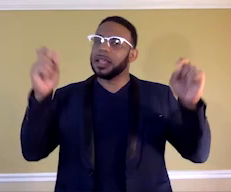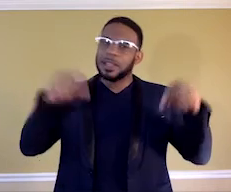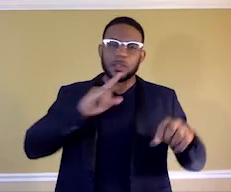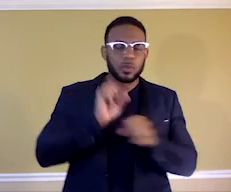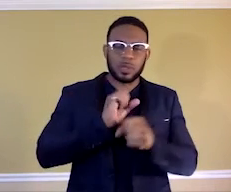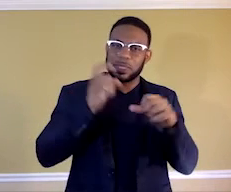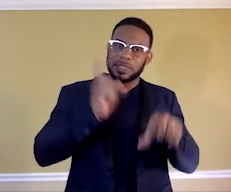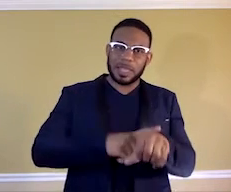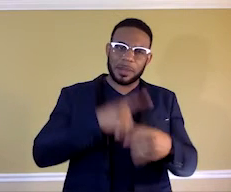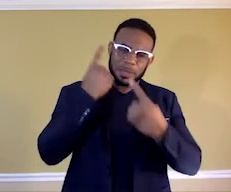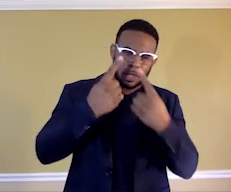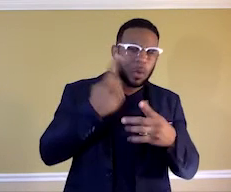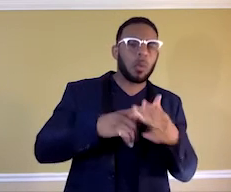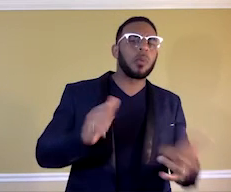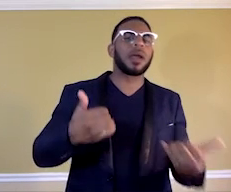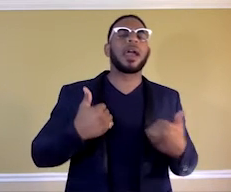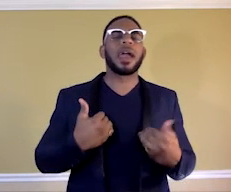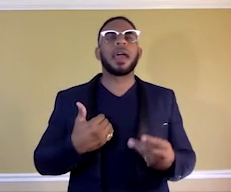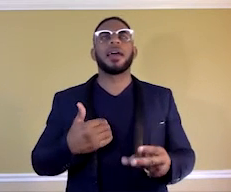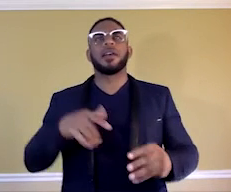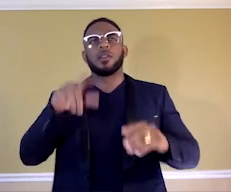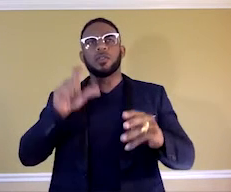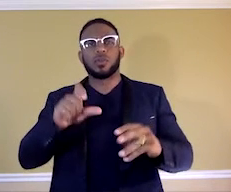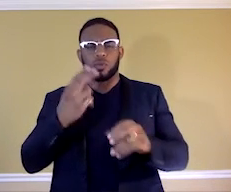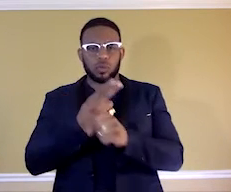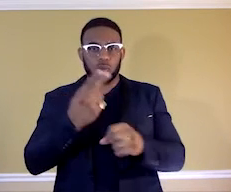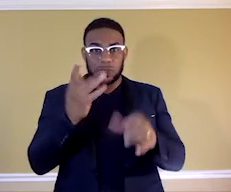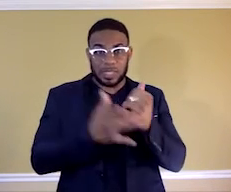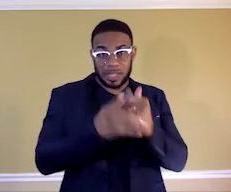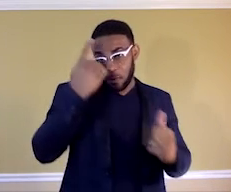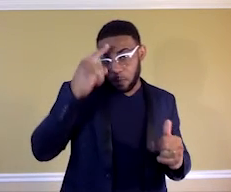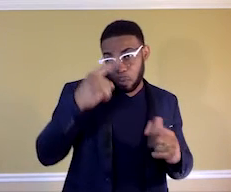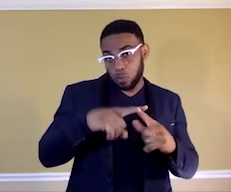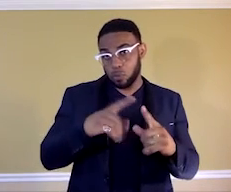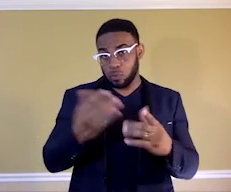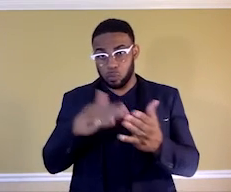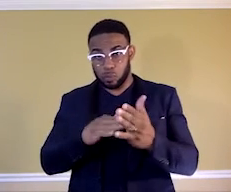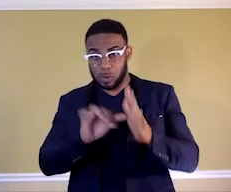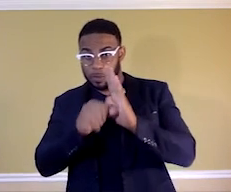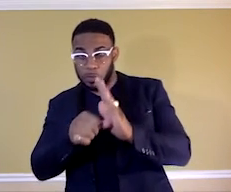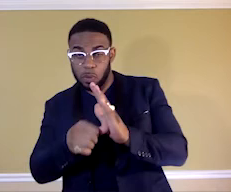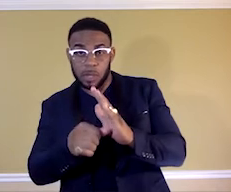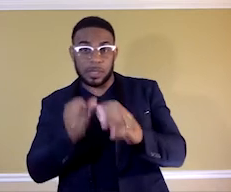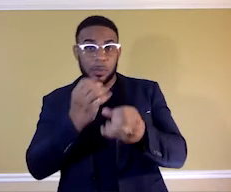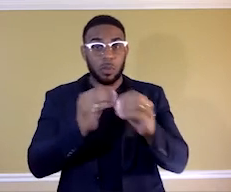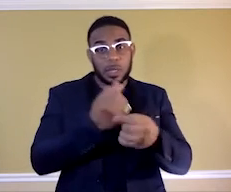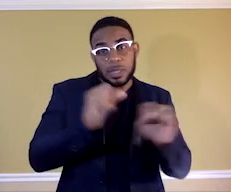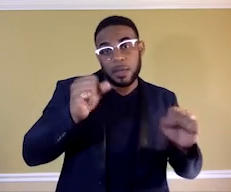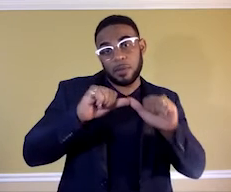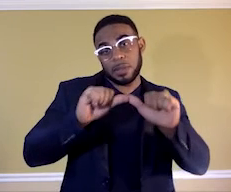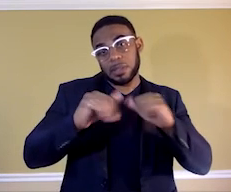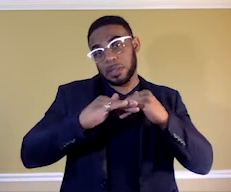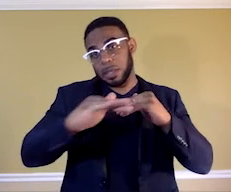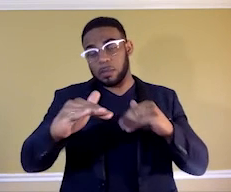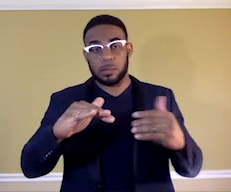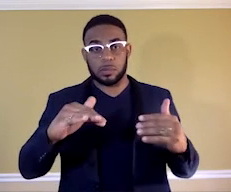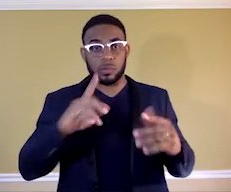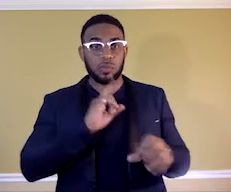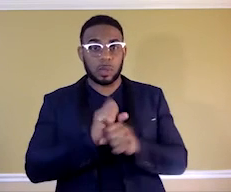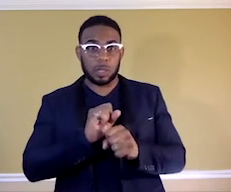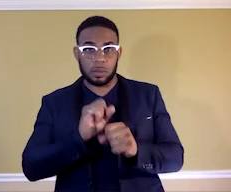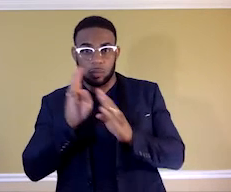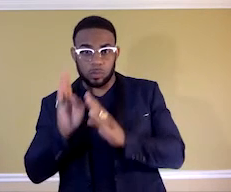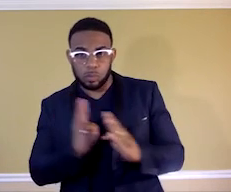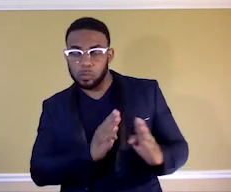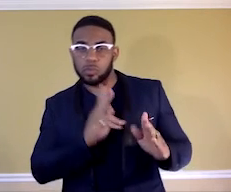really the time to consider what we have to use technology for in order to reinforce safer and sustainable really